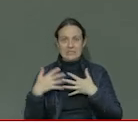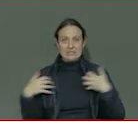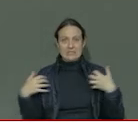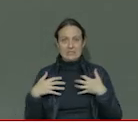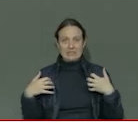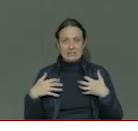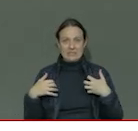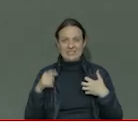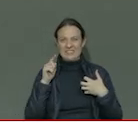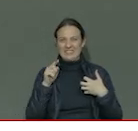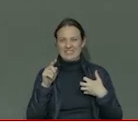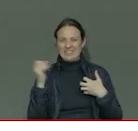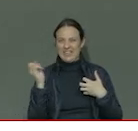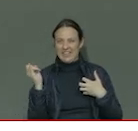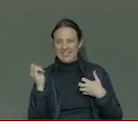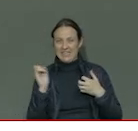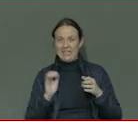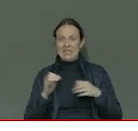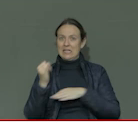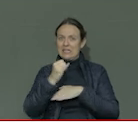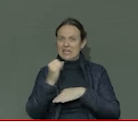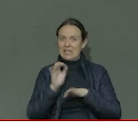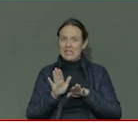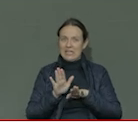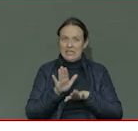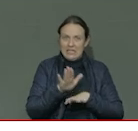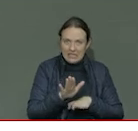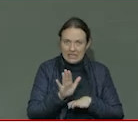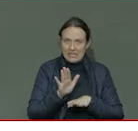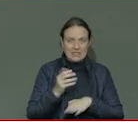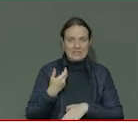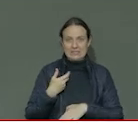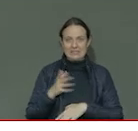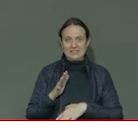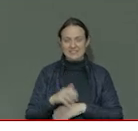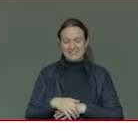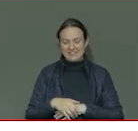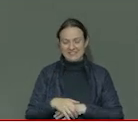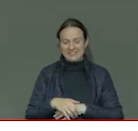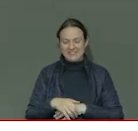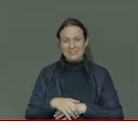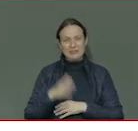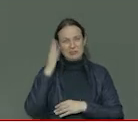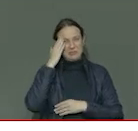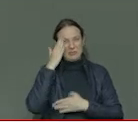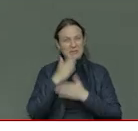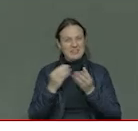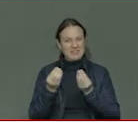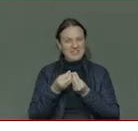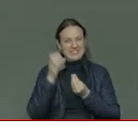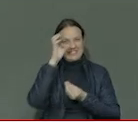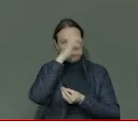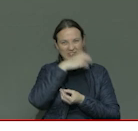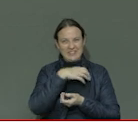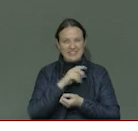very hesitant. Even when they get to the island, he doesn't want to just jump out. So we know there's something weird about this